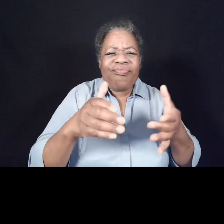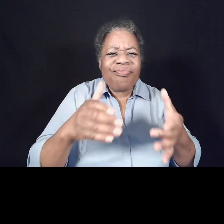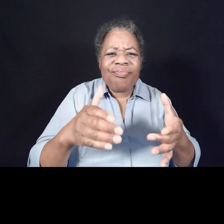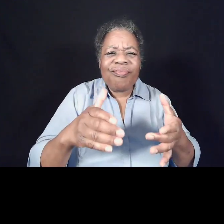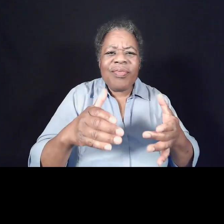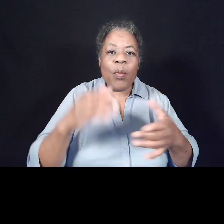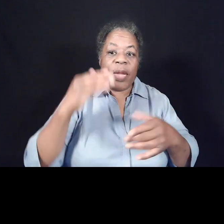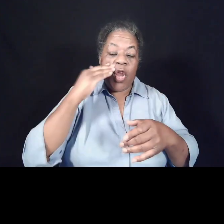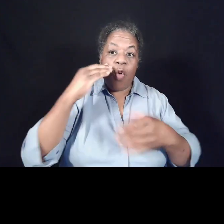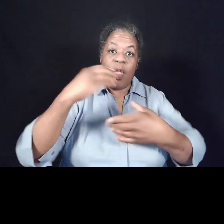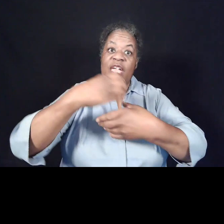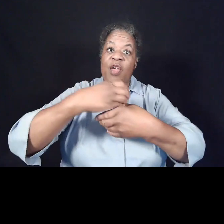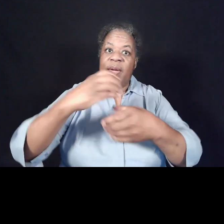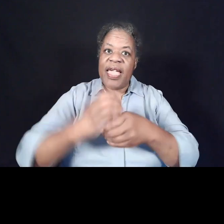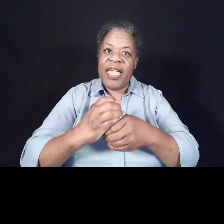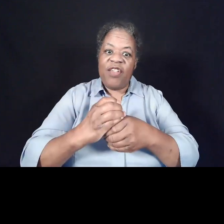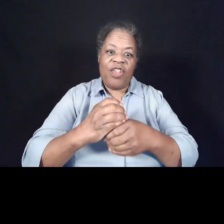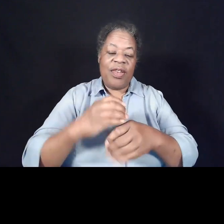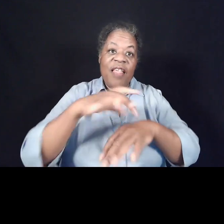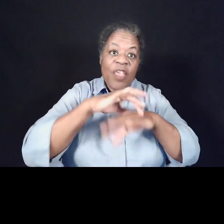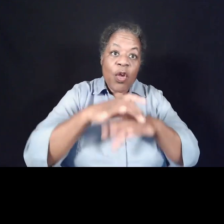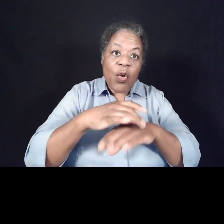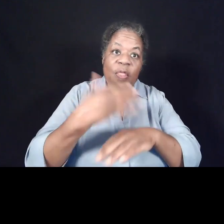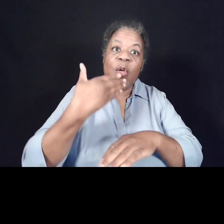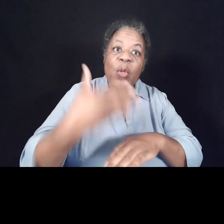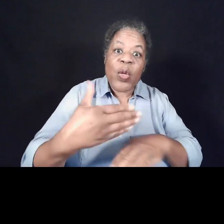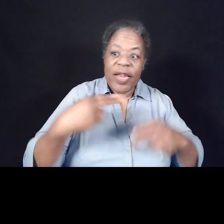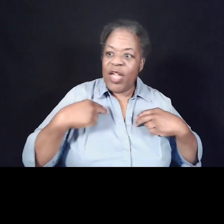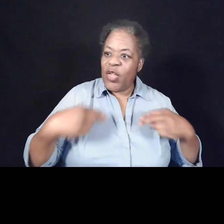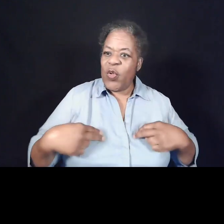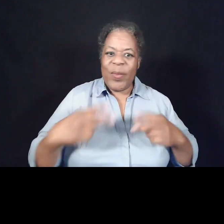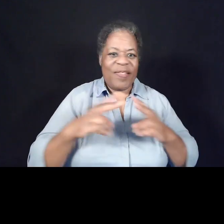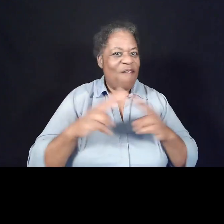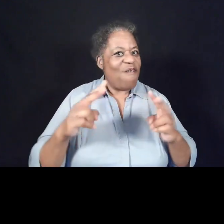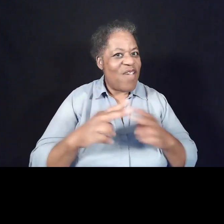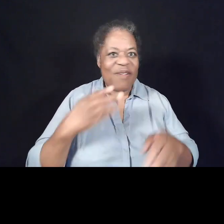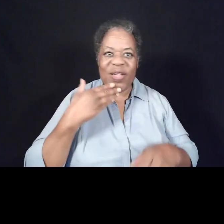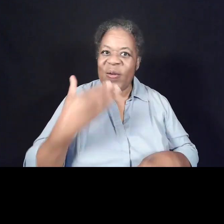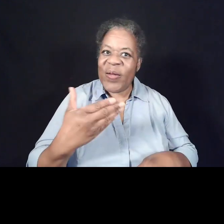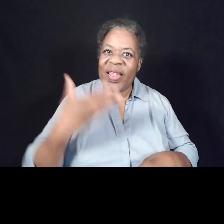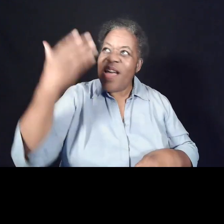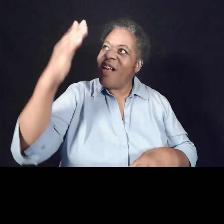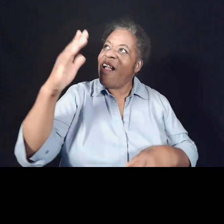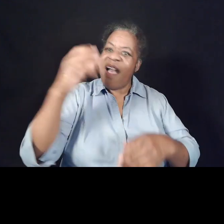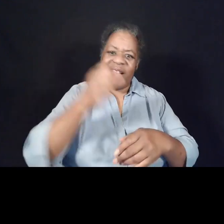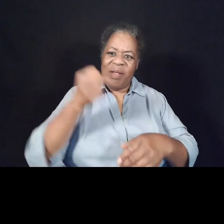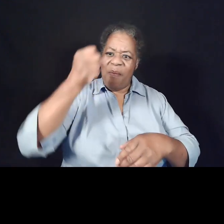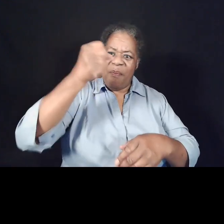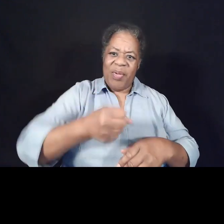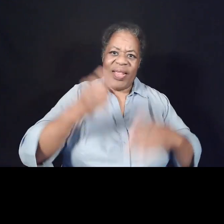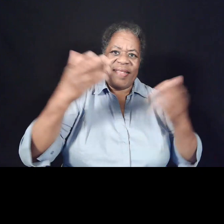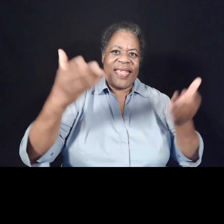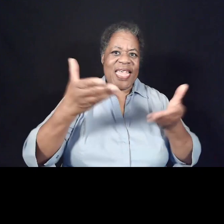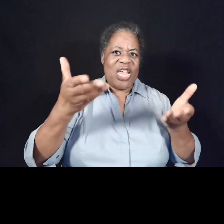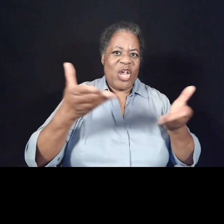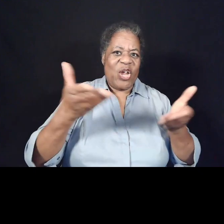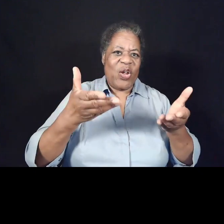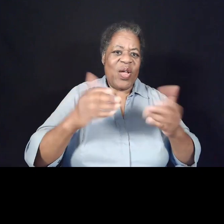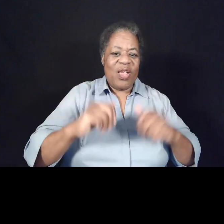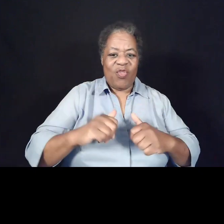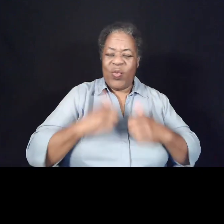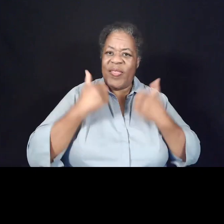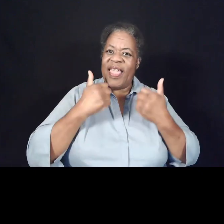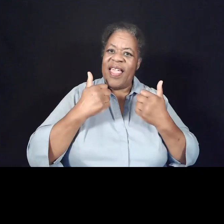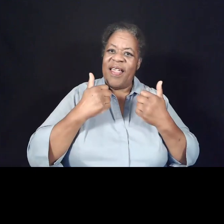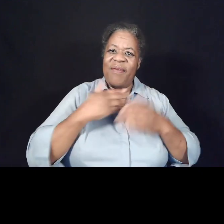creation account that the Earth is good, and that human beings are very good. God put us here on purpose to live our lives and